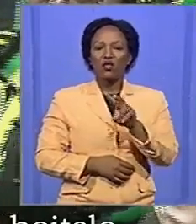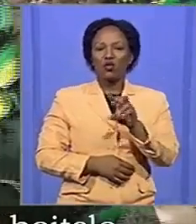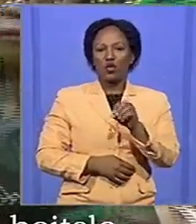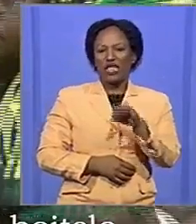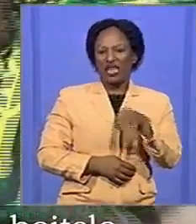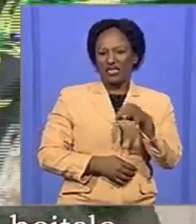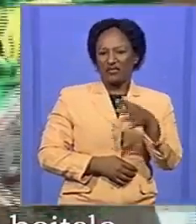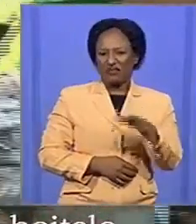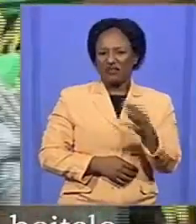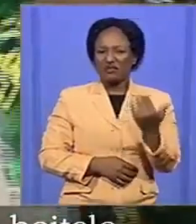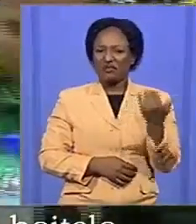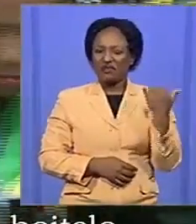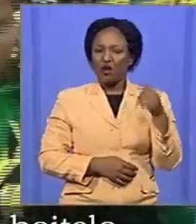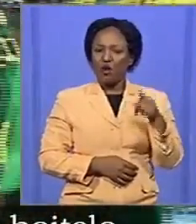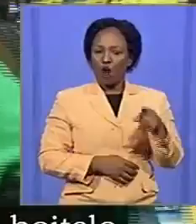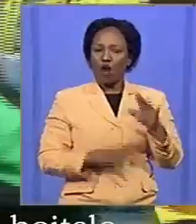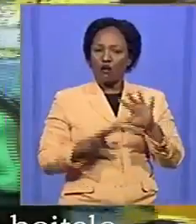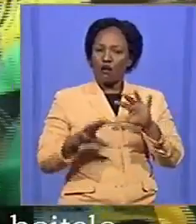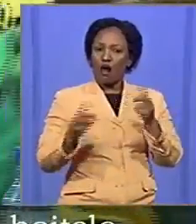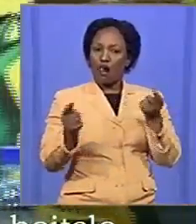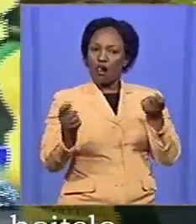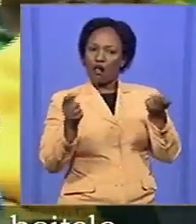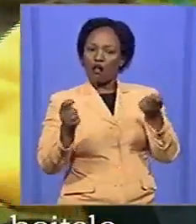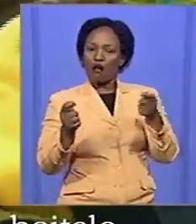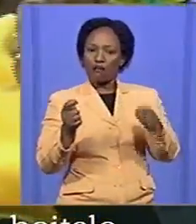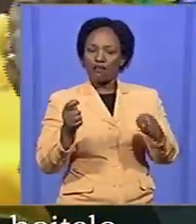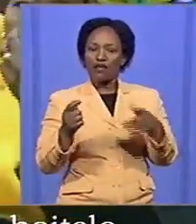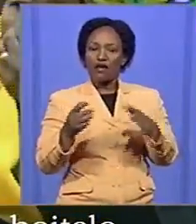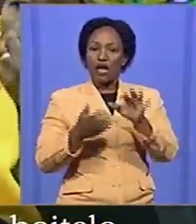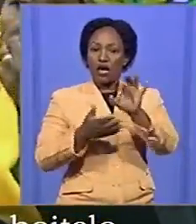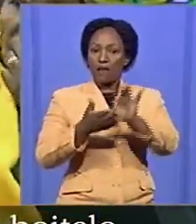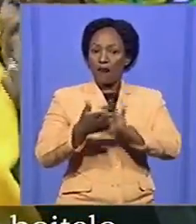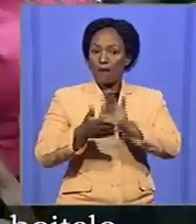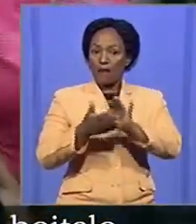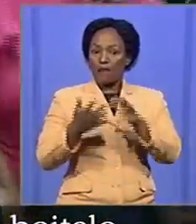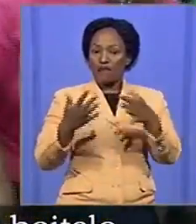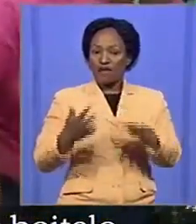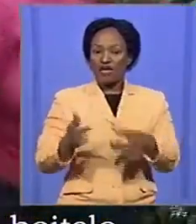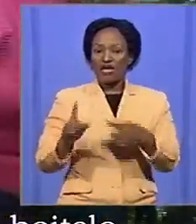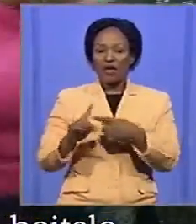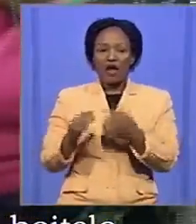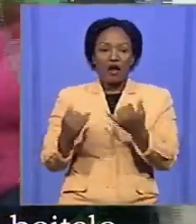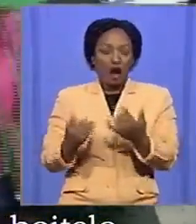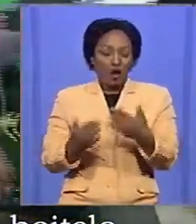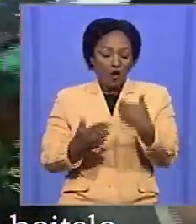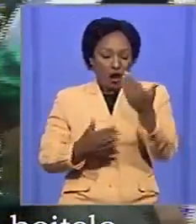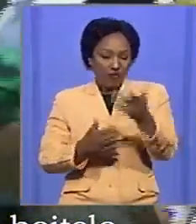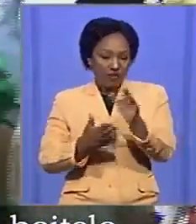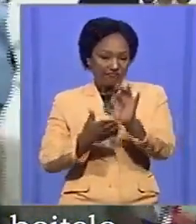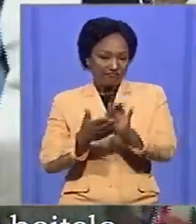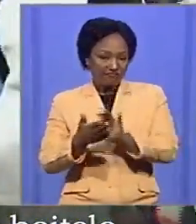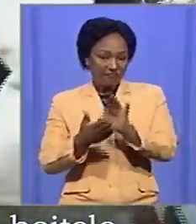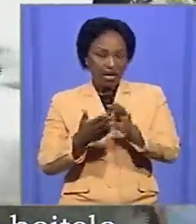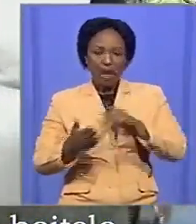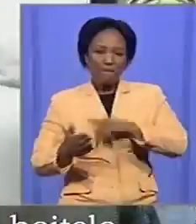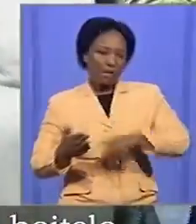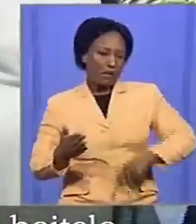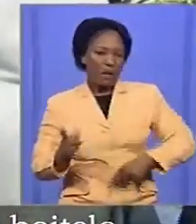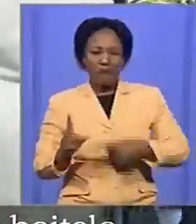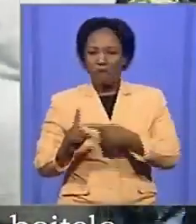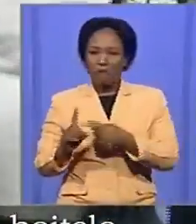e be e le ka tlase ga taolo. Morago ga dikgetho tša lenyaga Mathabata a ka se buelele go ba tonakgolo morago ga go tsorama maemo